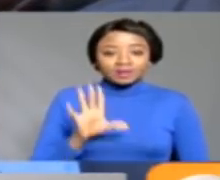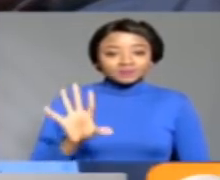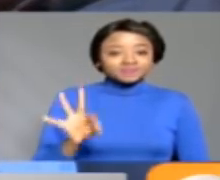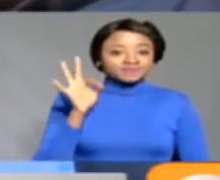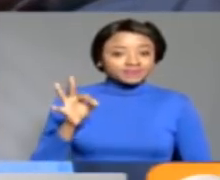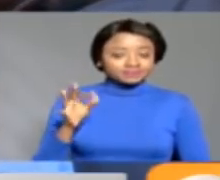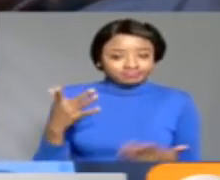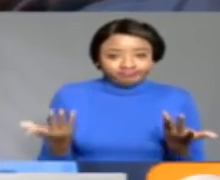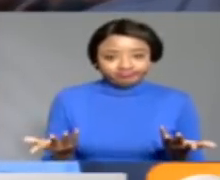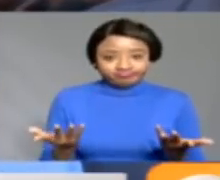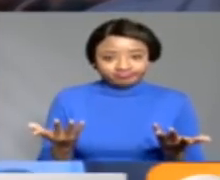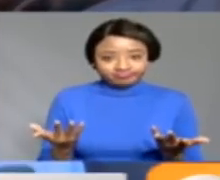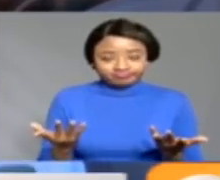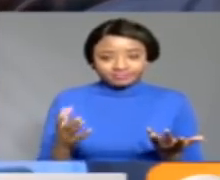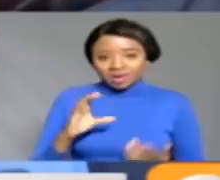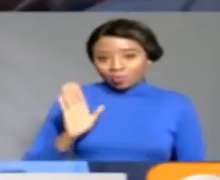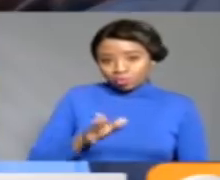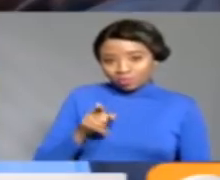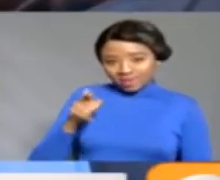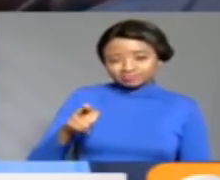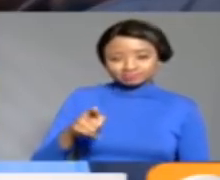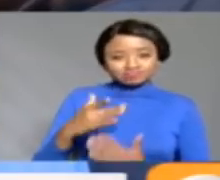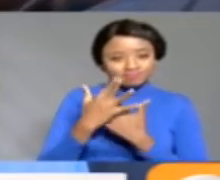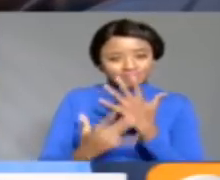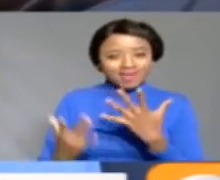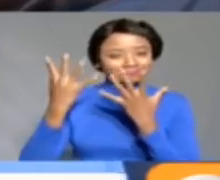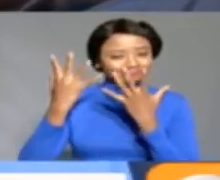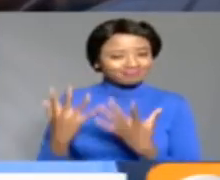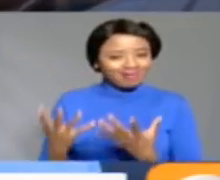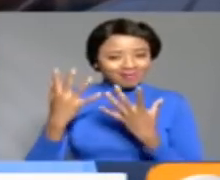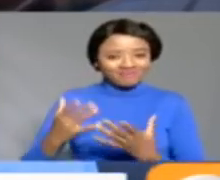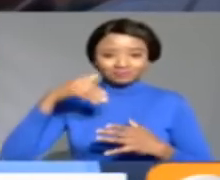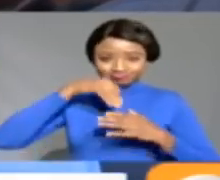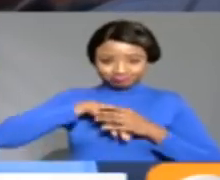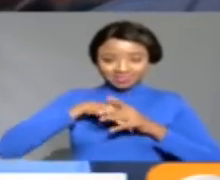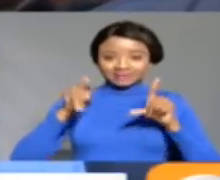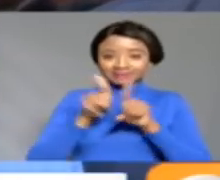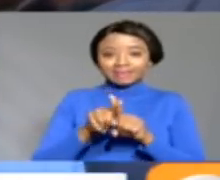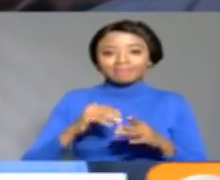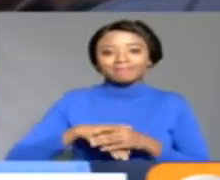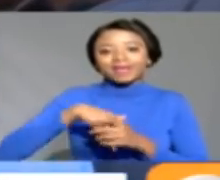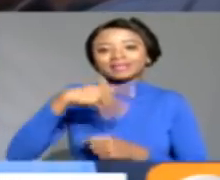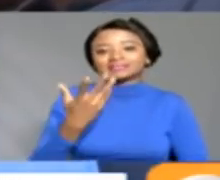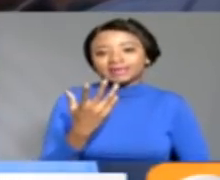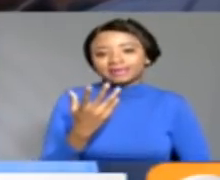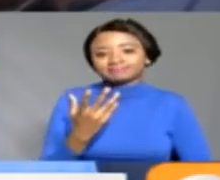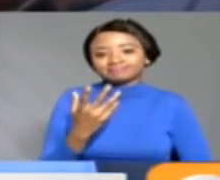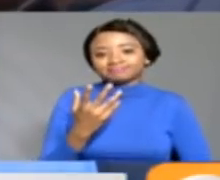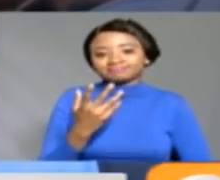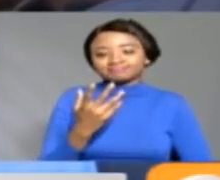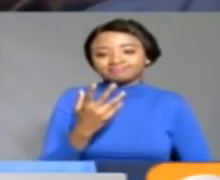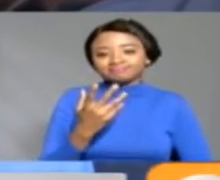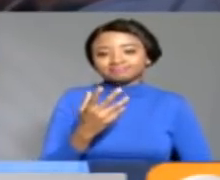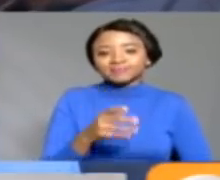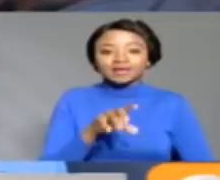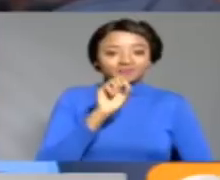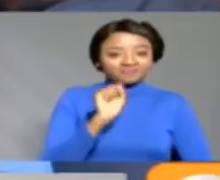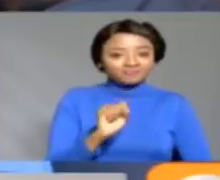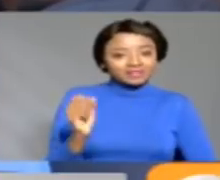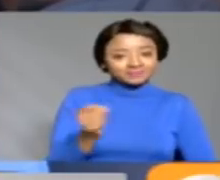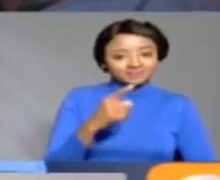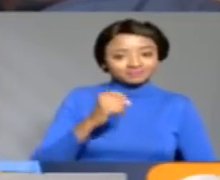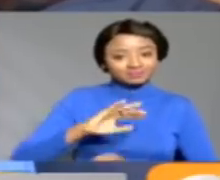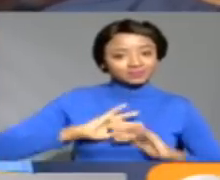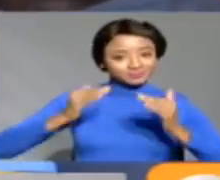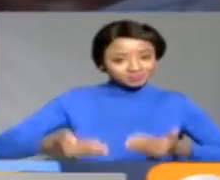Caroline lost a lot of blood internally and externally. She was about 5 to 6 months pregnant